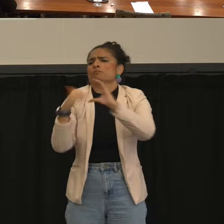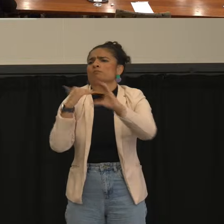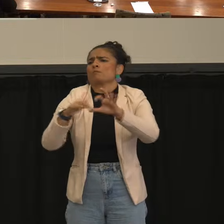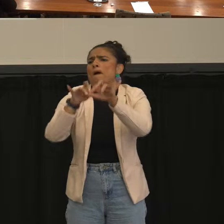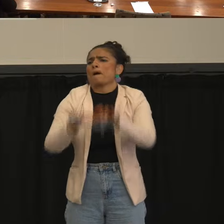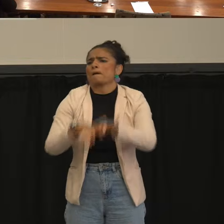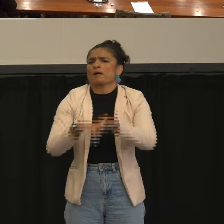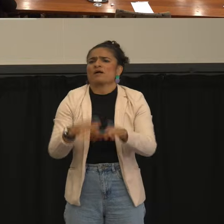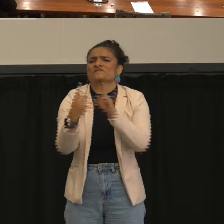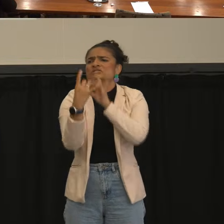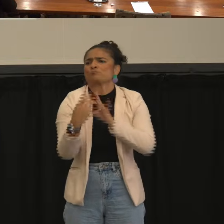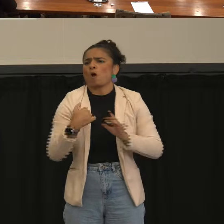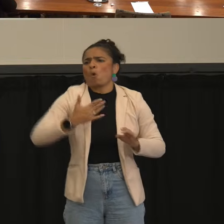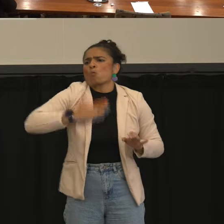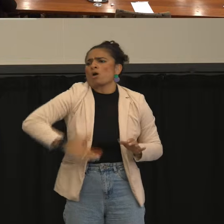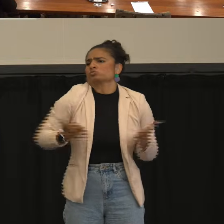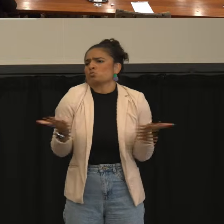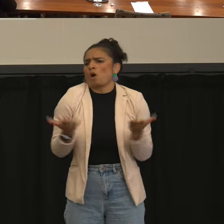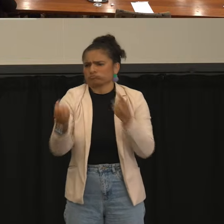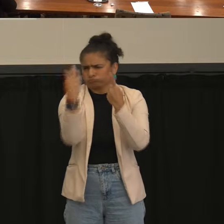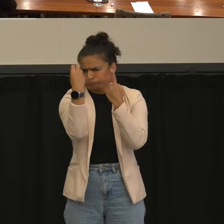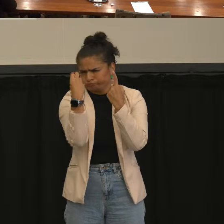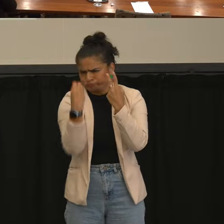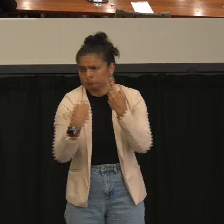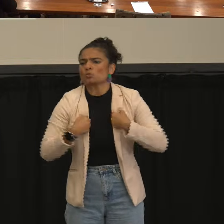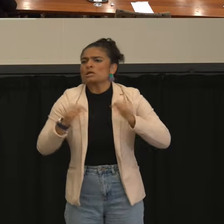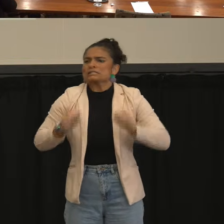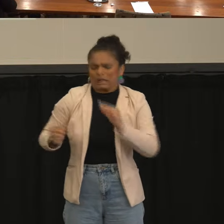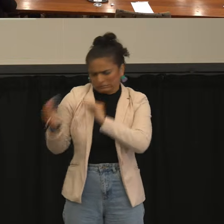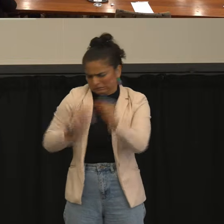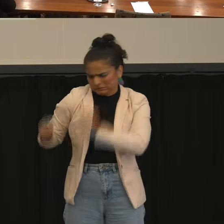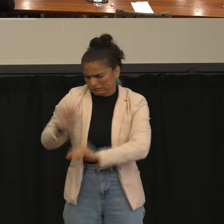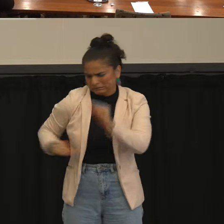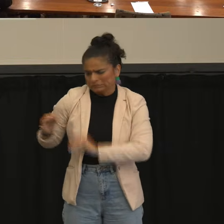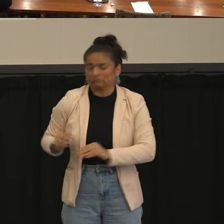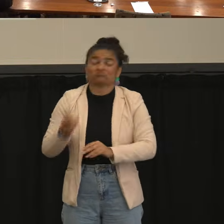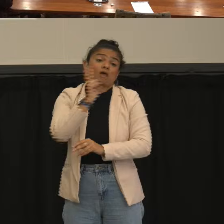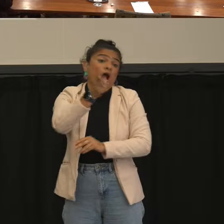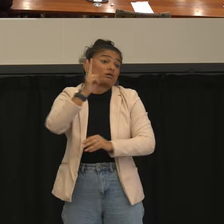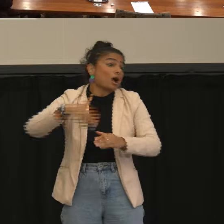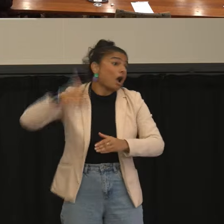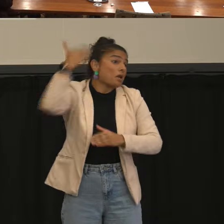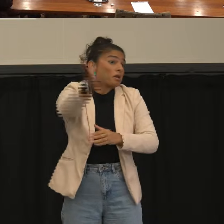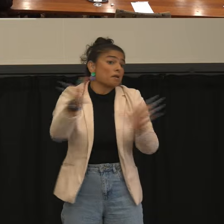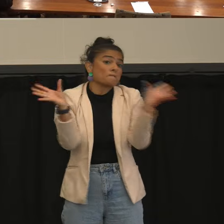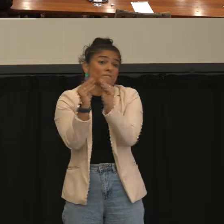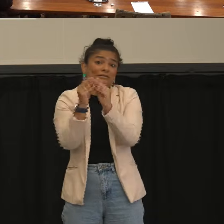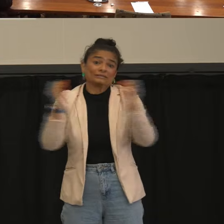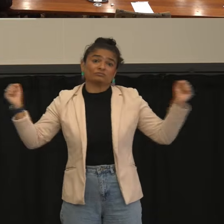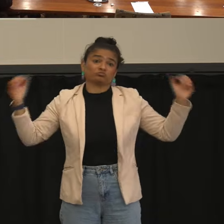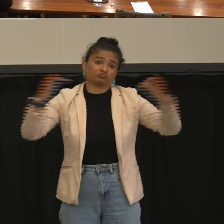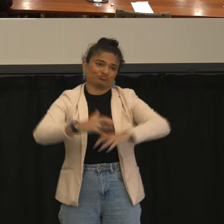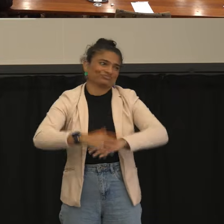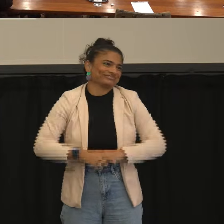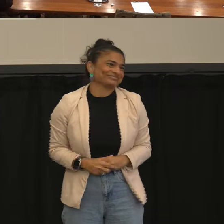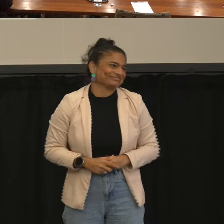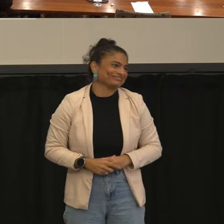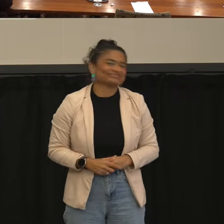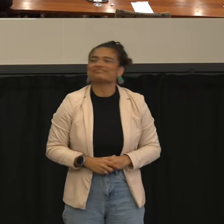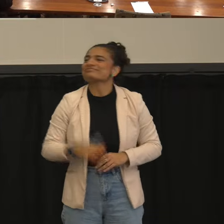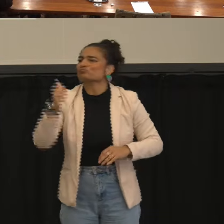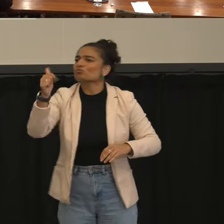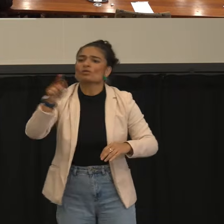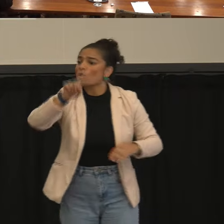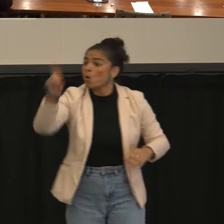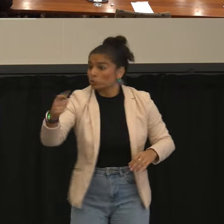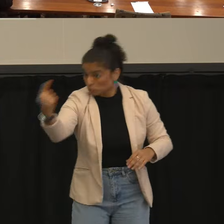let you know that today is not the last conversation we'll have about it. You are welcome to email us, and then after the meeting, we